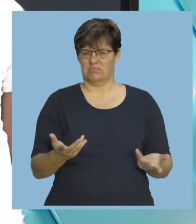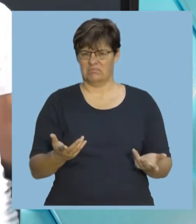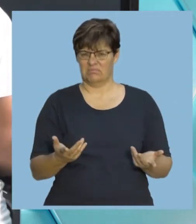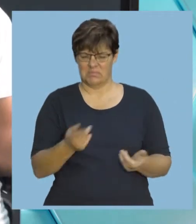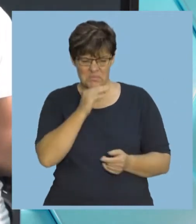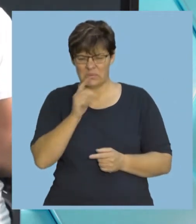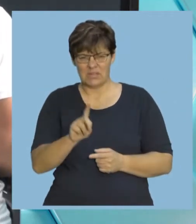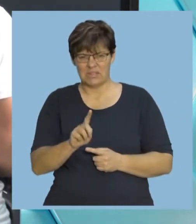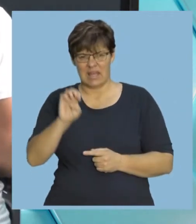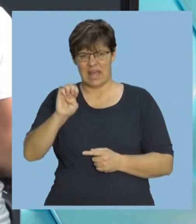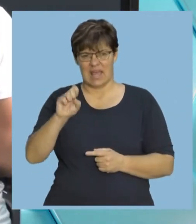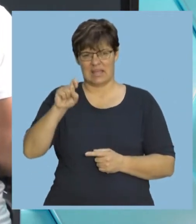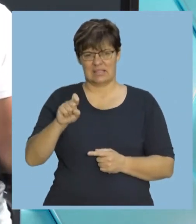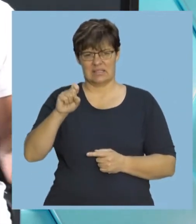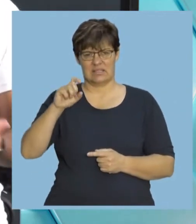extreme?